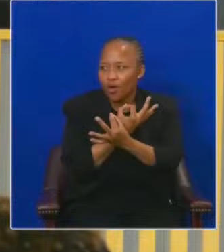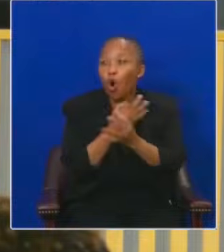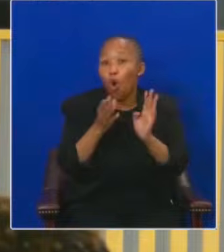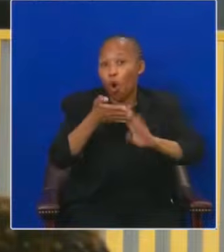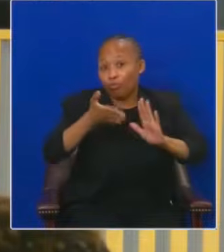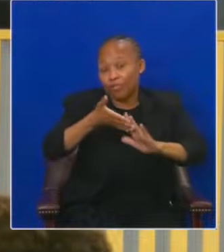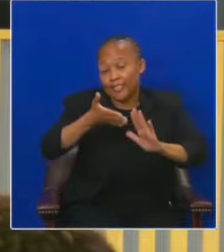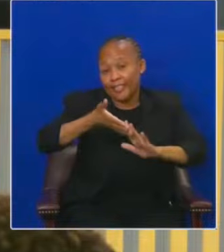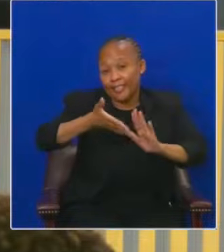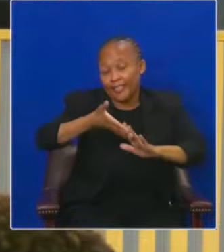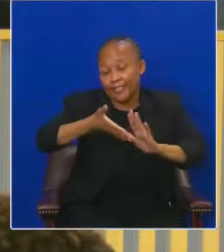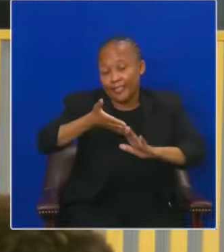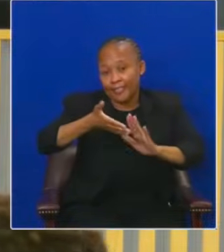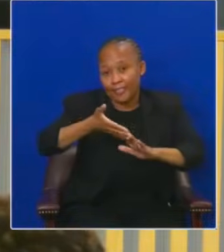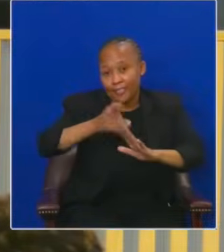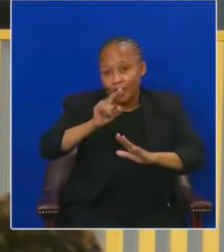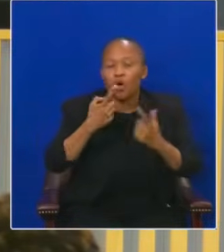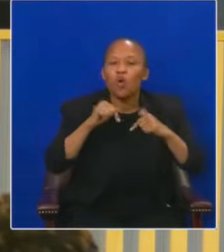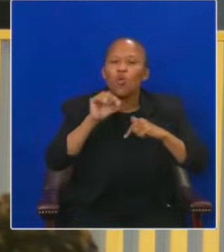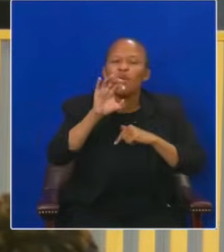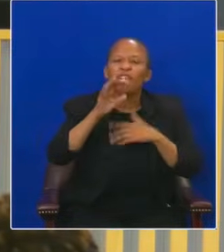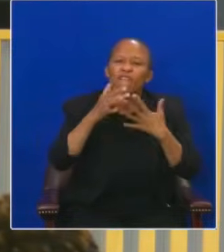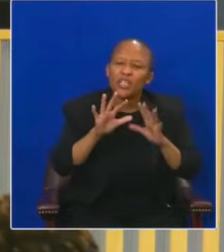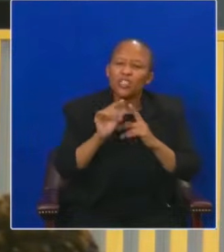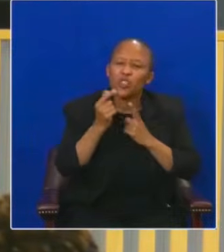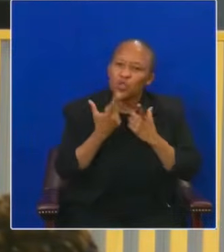operations. One being